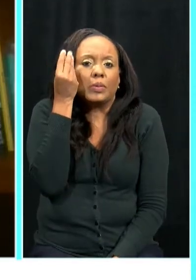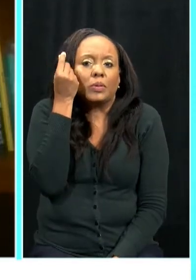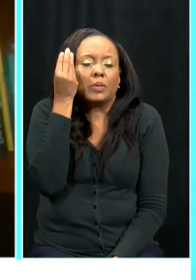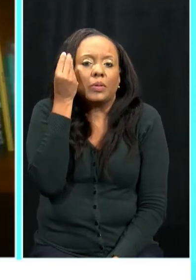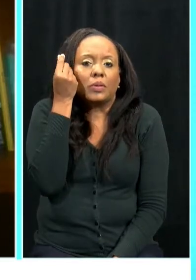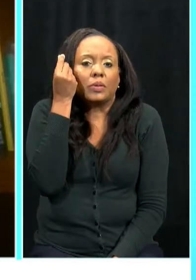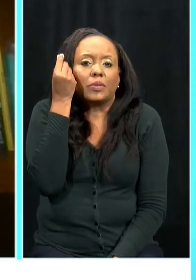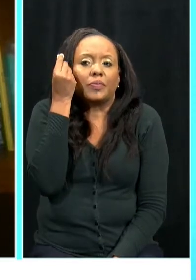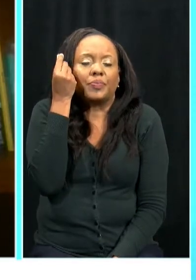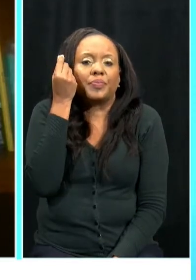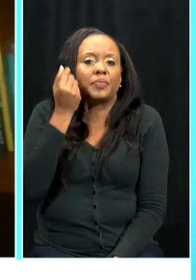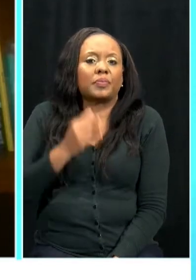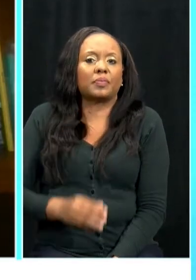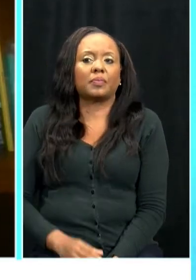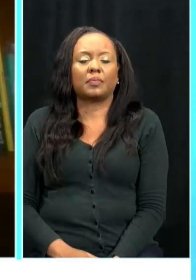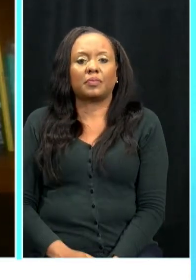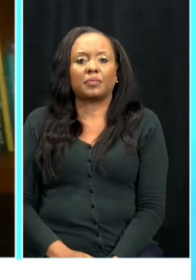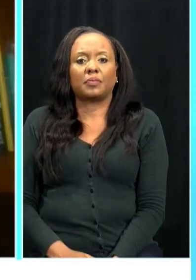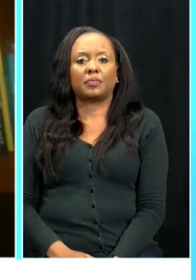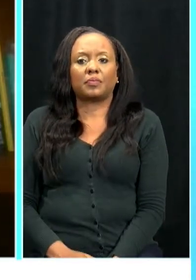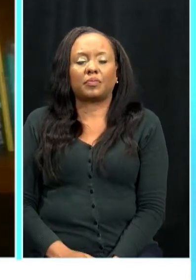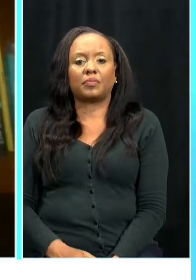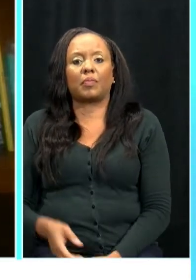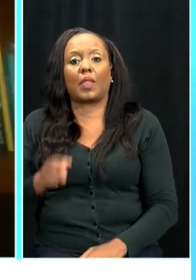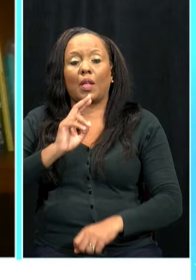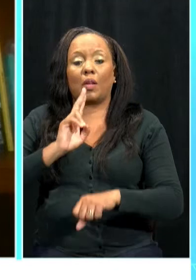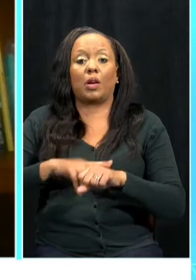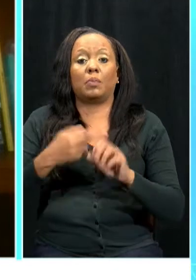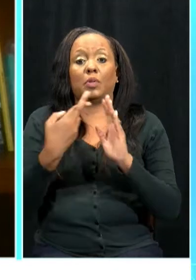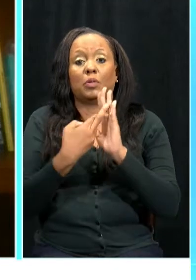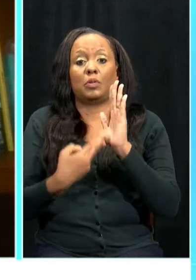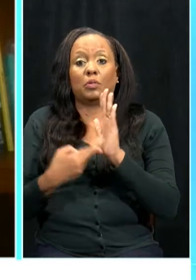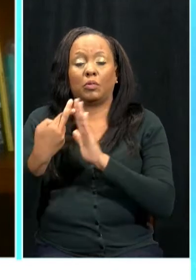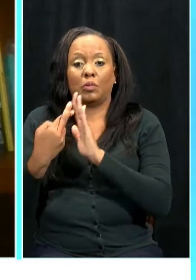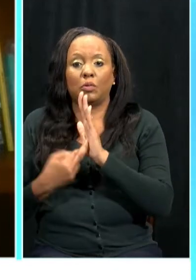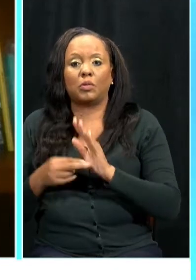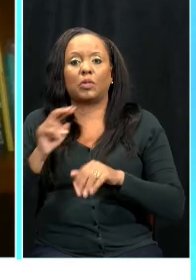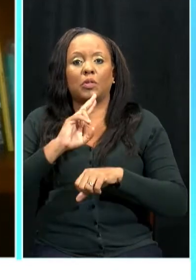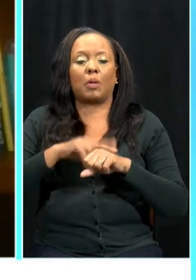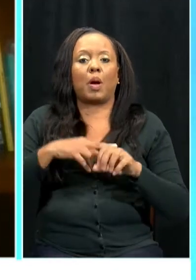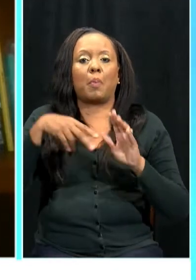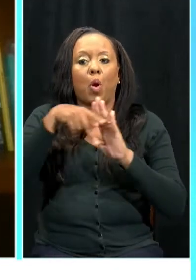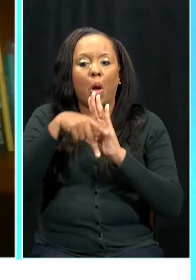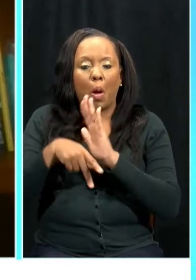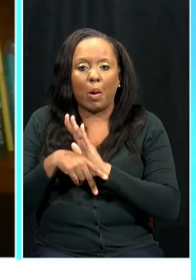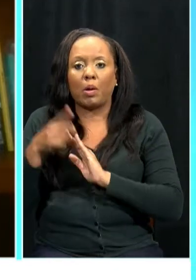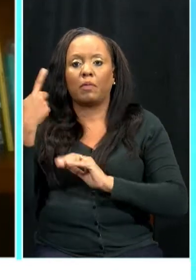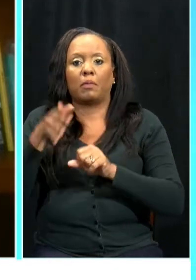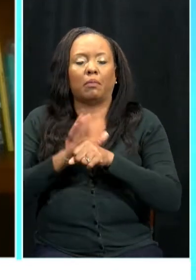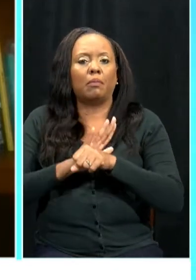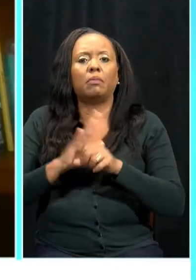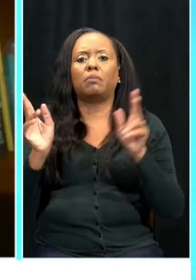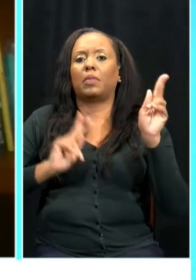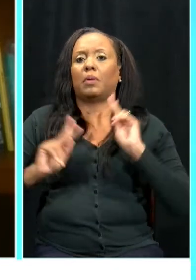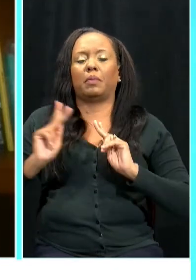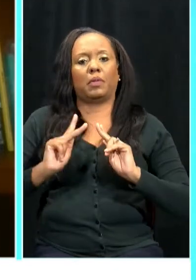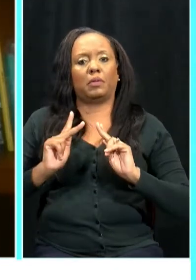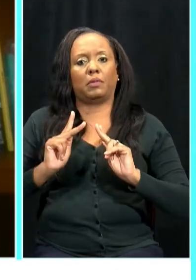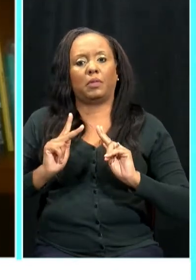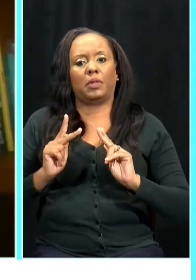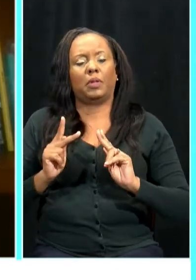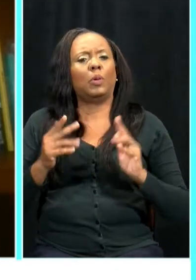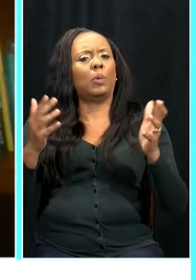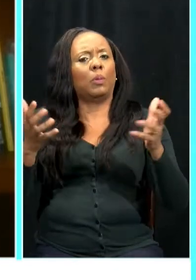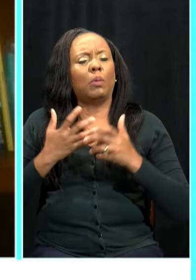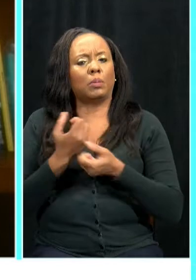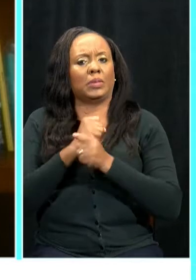the normal protocols involved in COVID, and some people being extra careful and safe, one would expect,